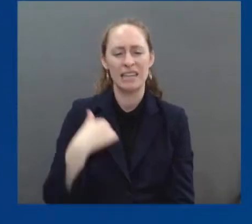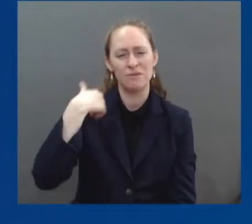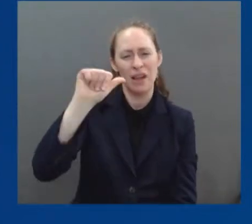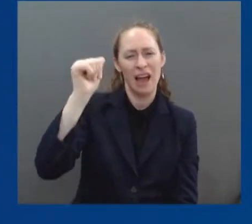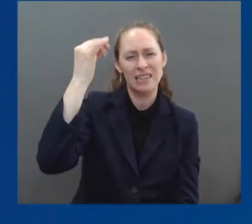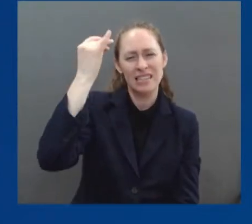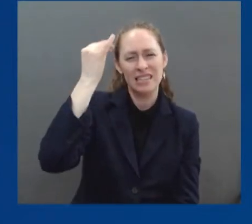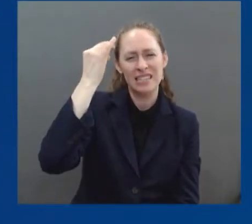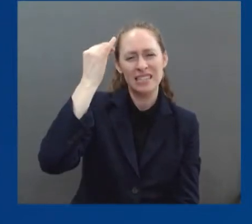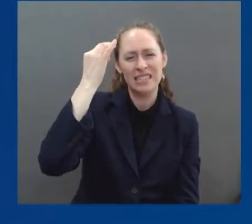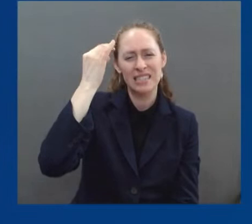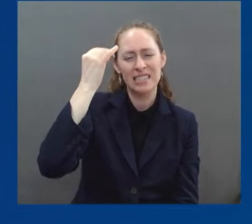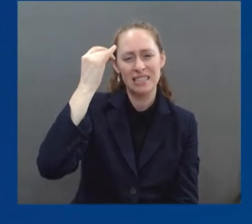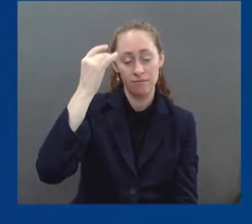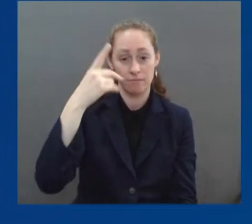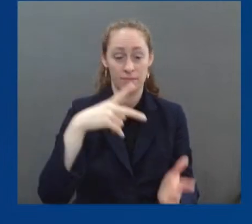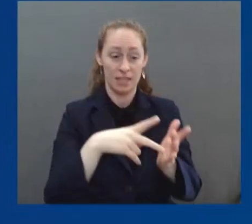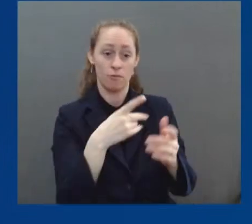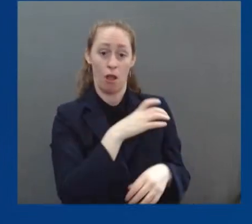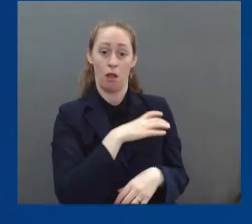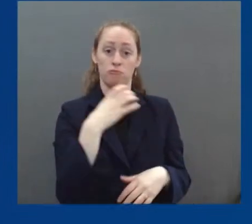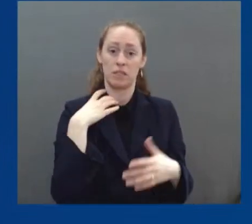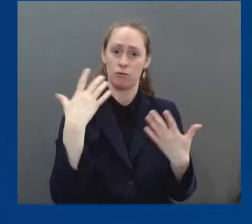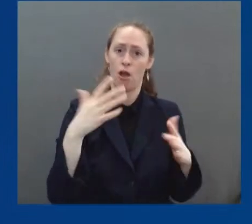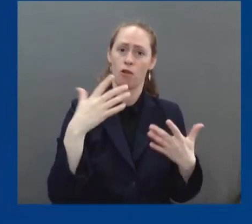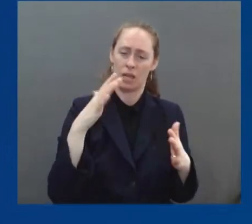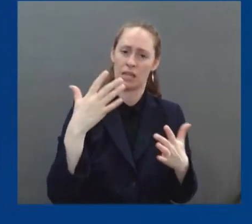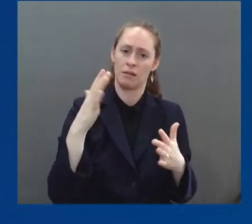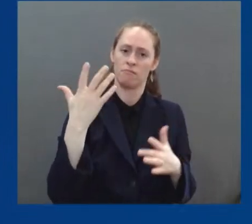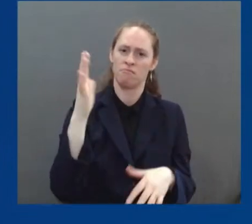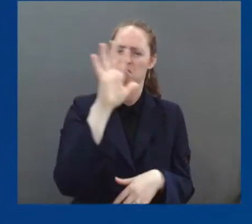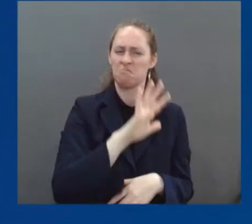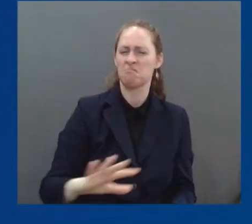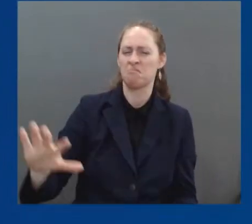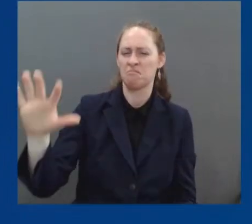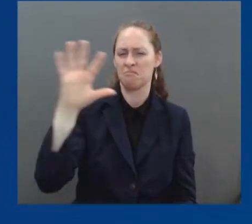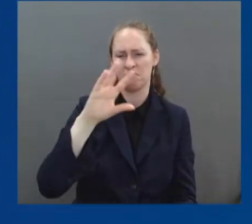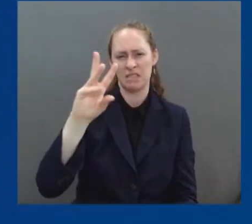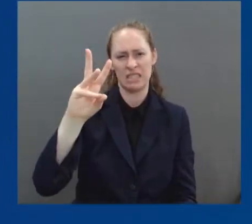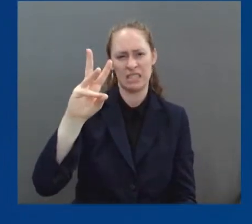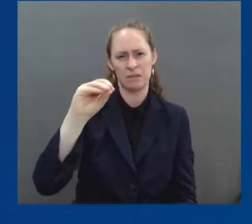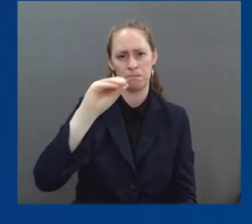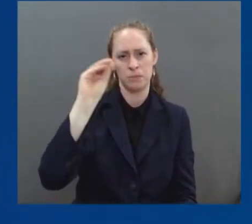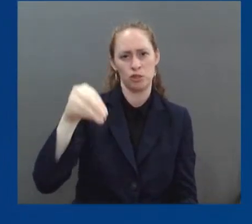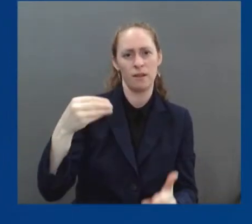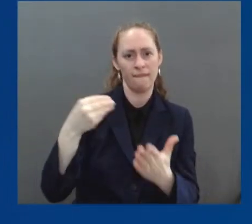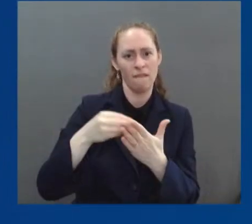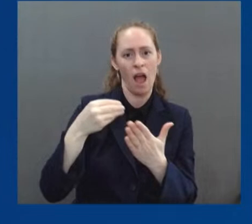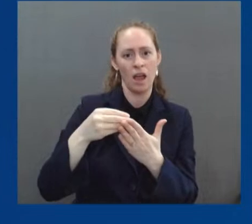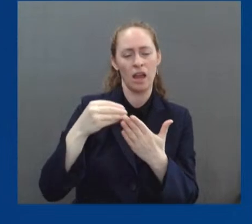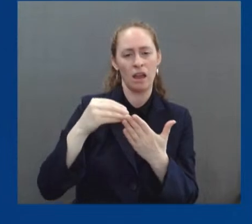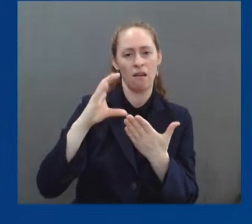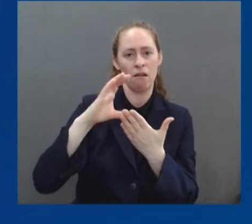for domestic COVID programs. So what takes the hit?